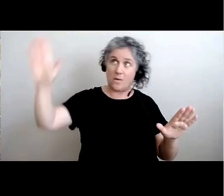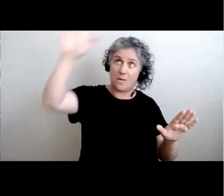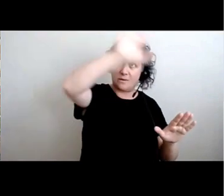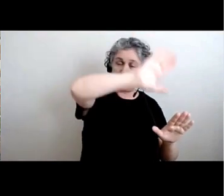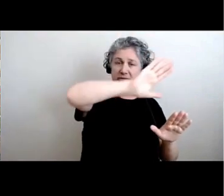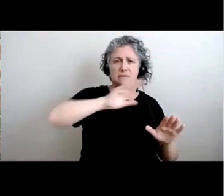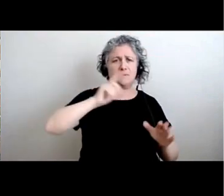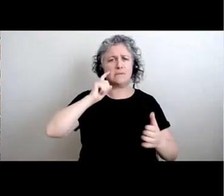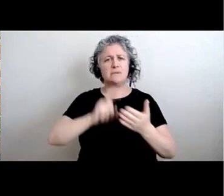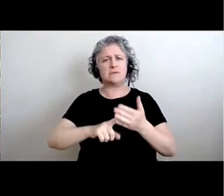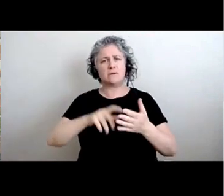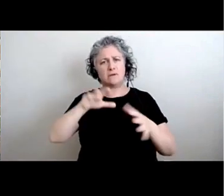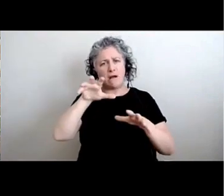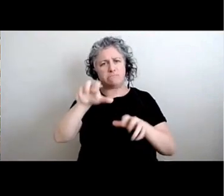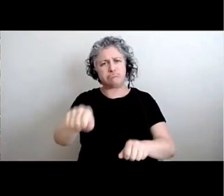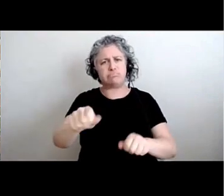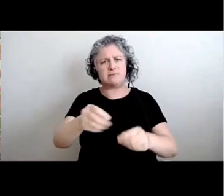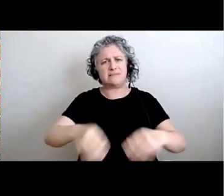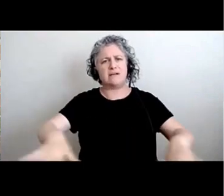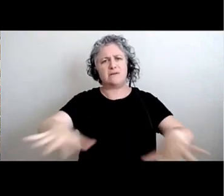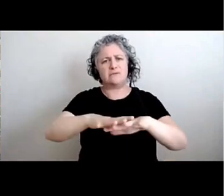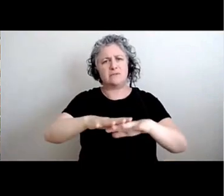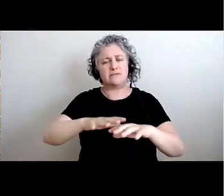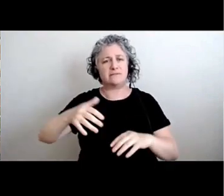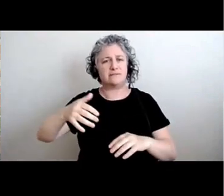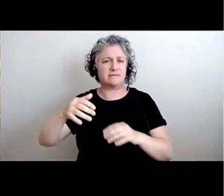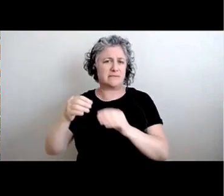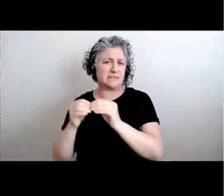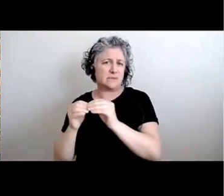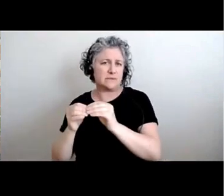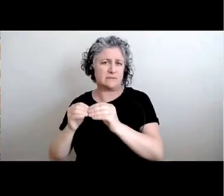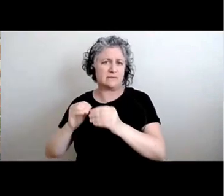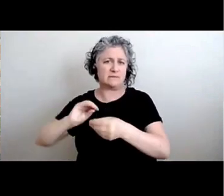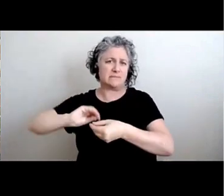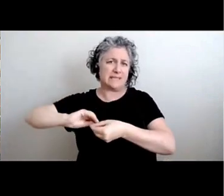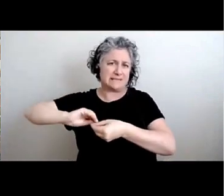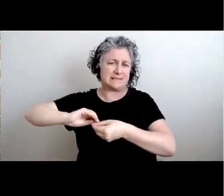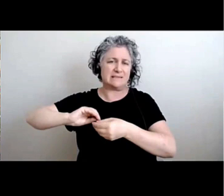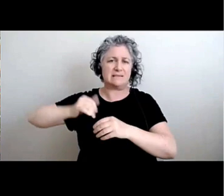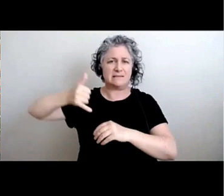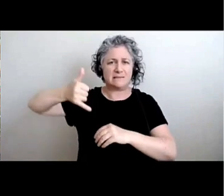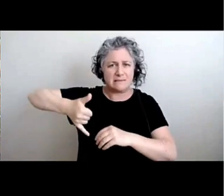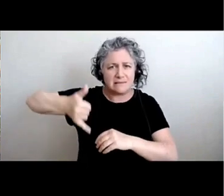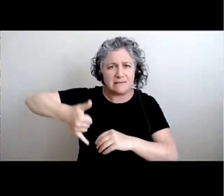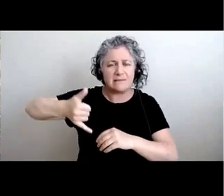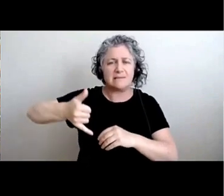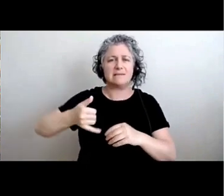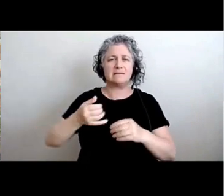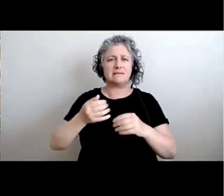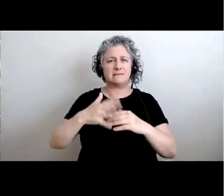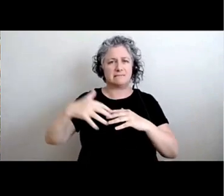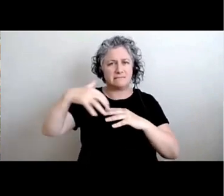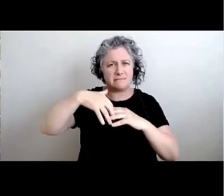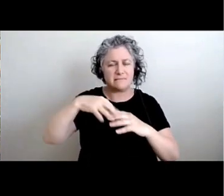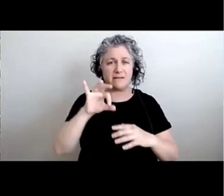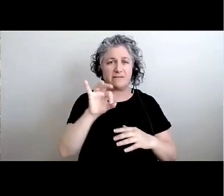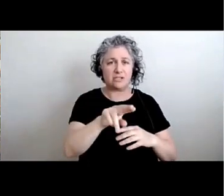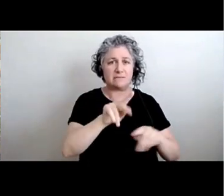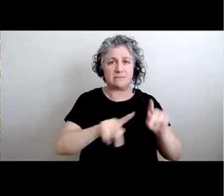territory of all the Inuit, Métis, and First Nations people that call this land home.